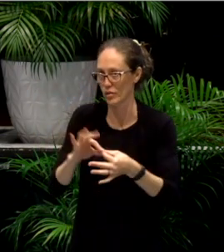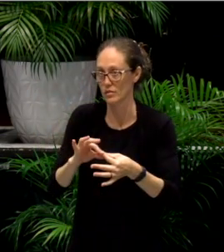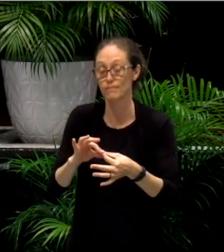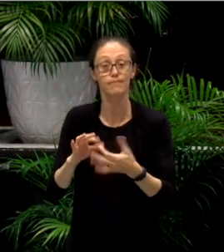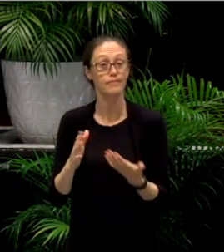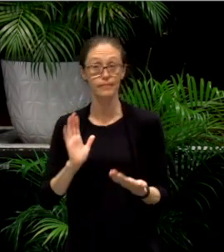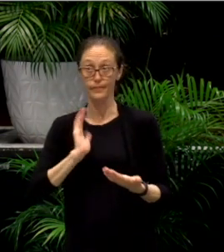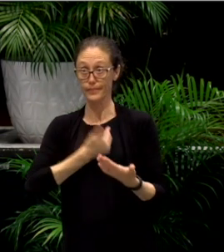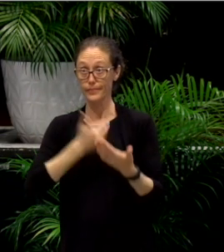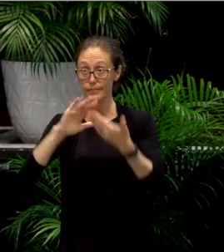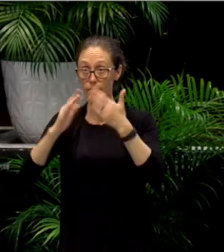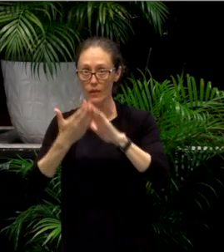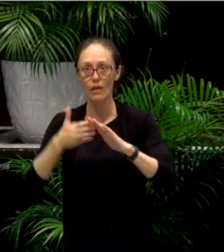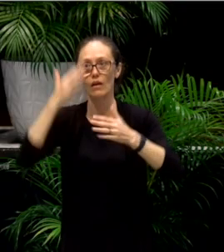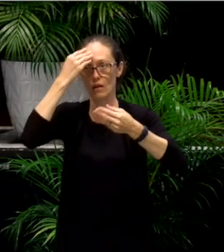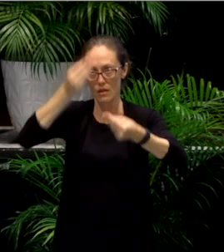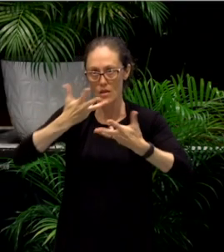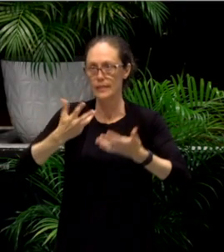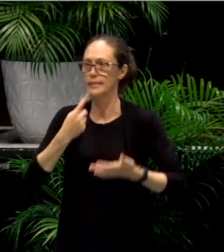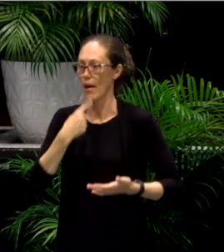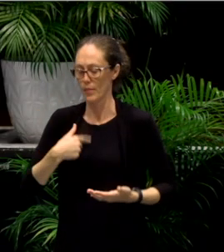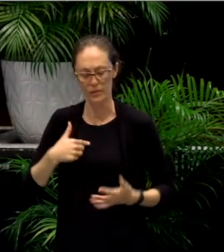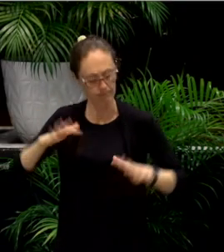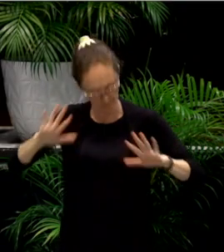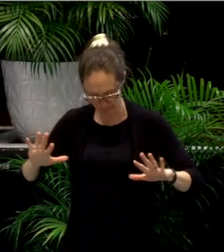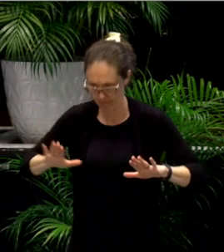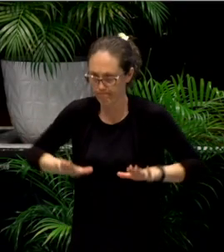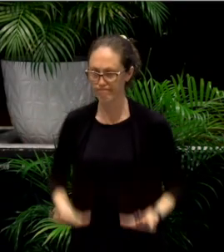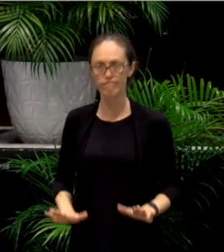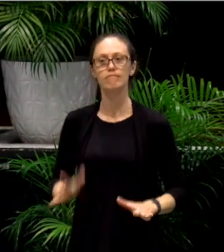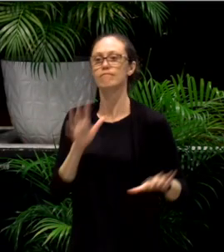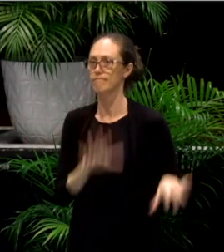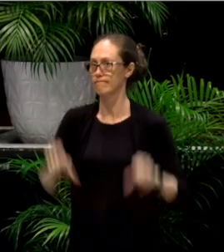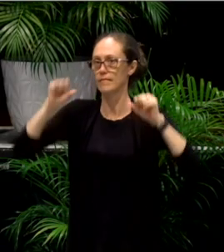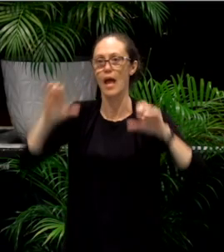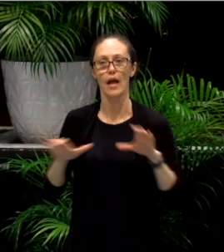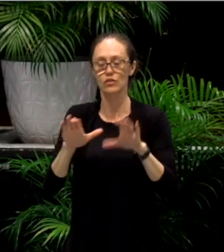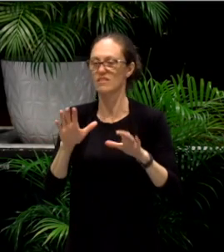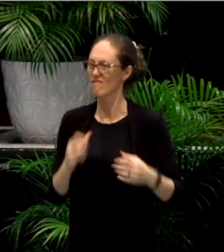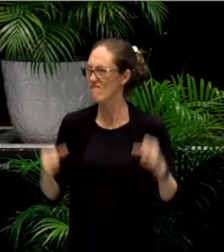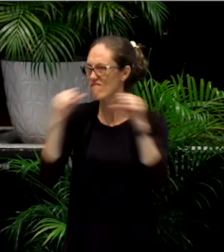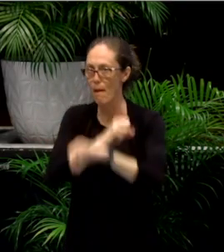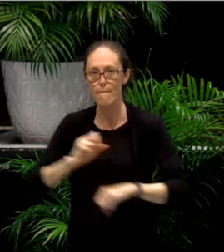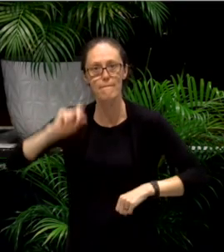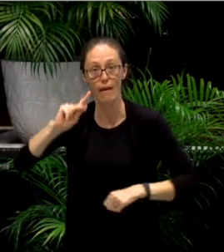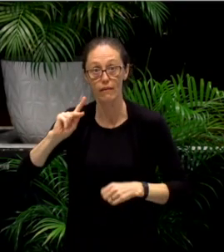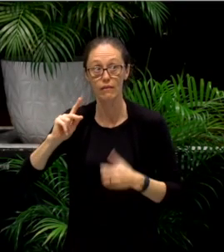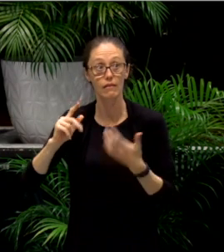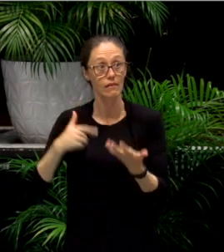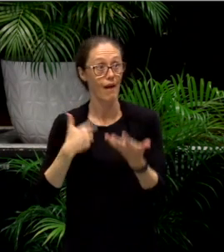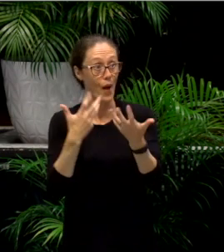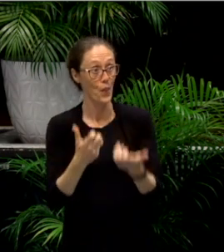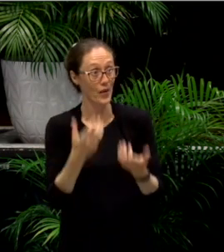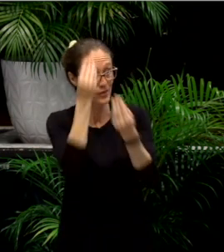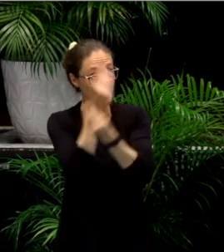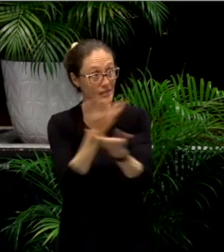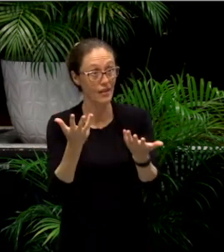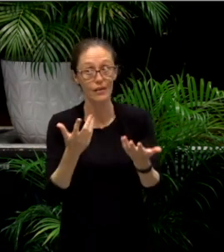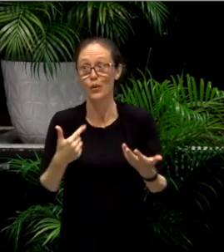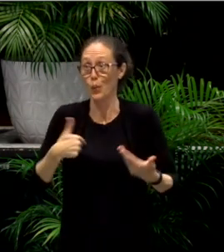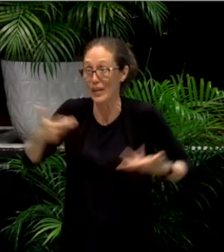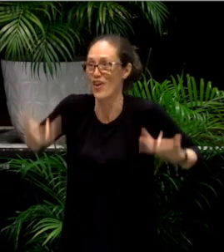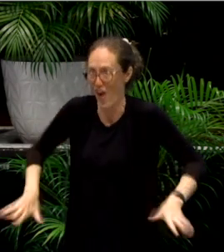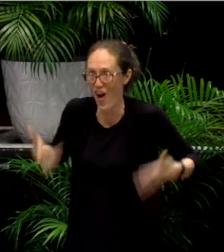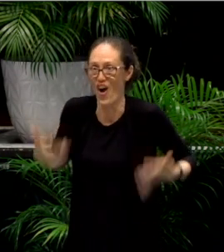our community, stand firm, take action, fight back. And what I want to say is we